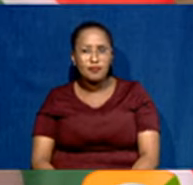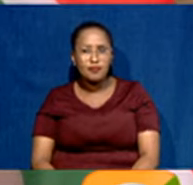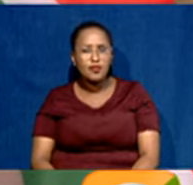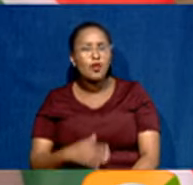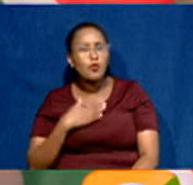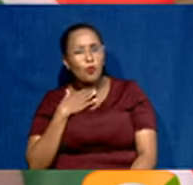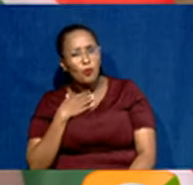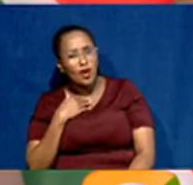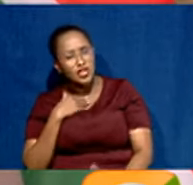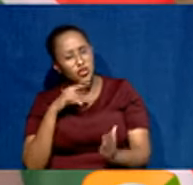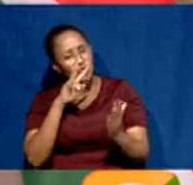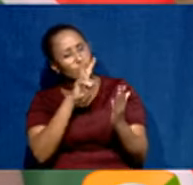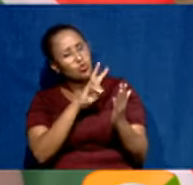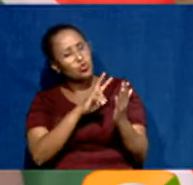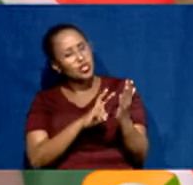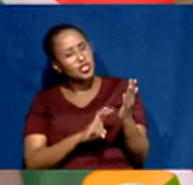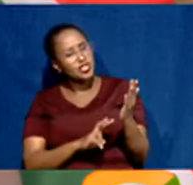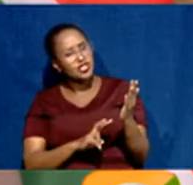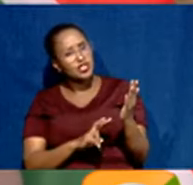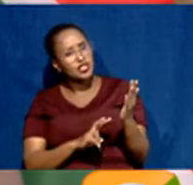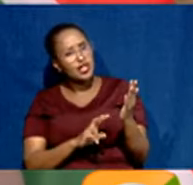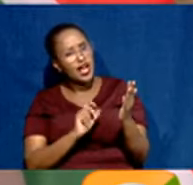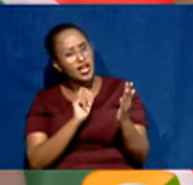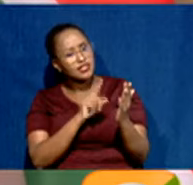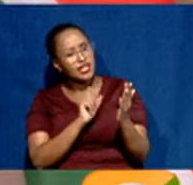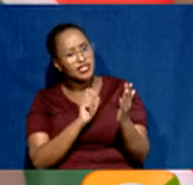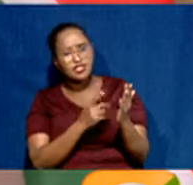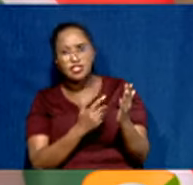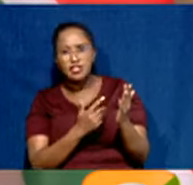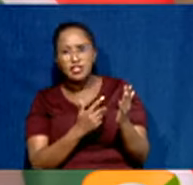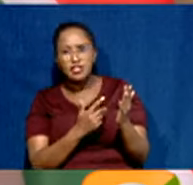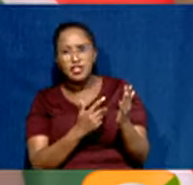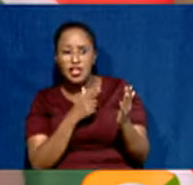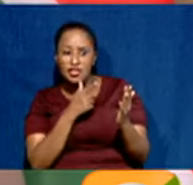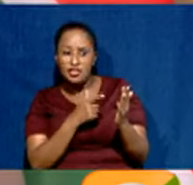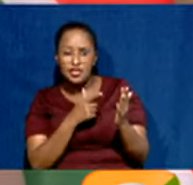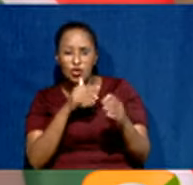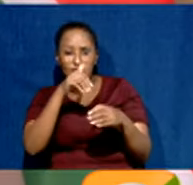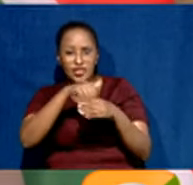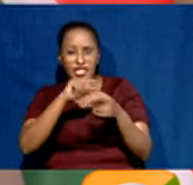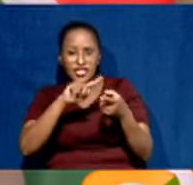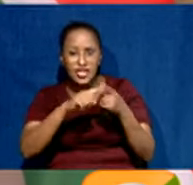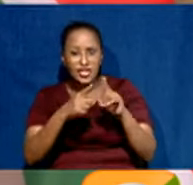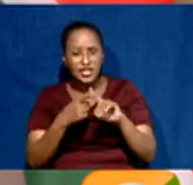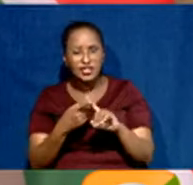read a clip or even a text. It was in the Standard.